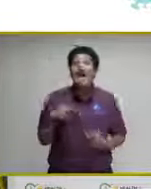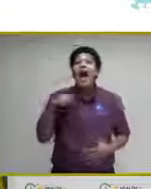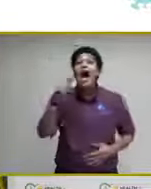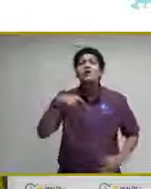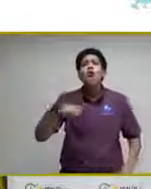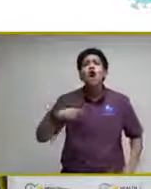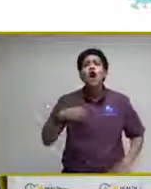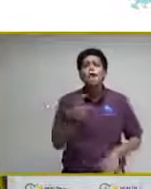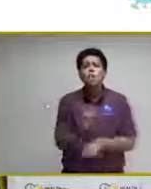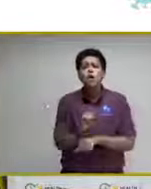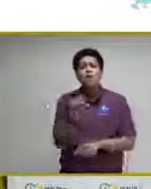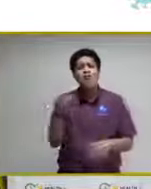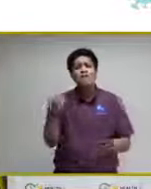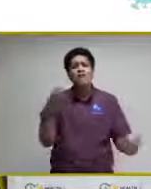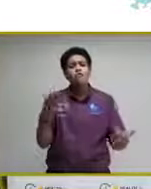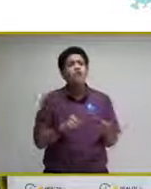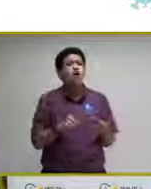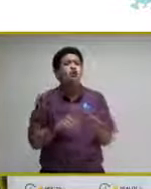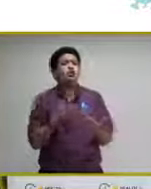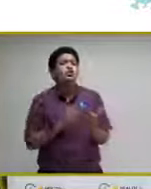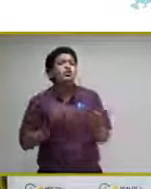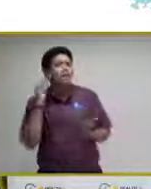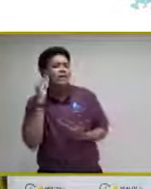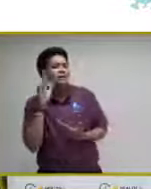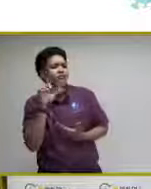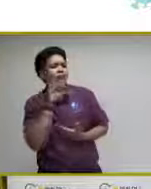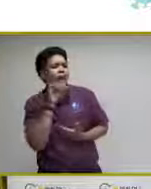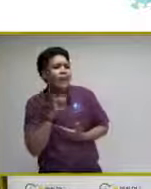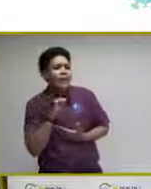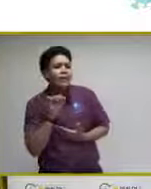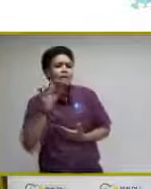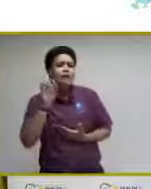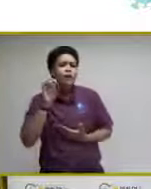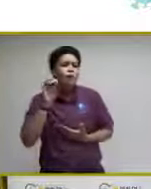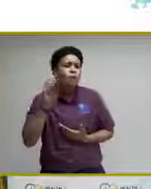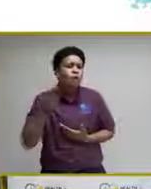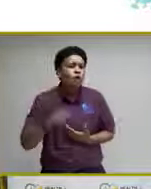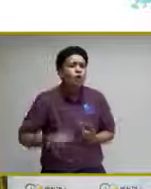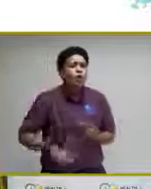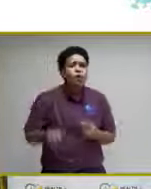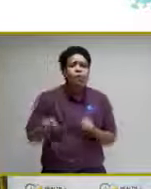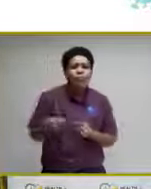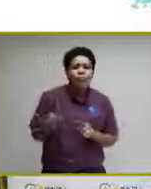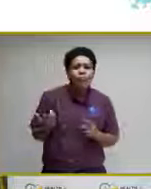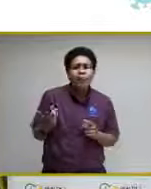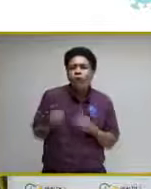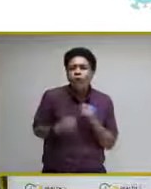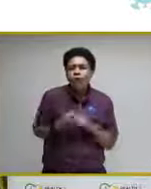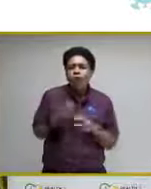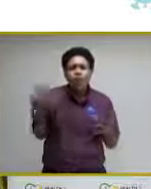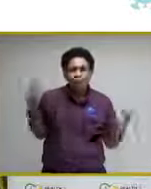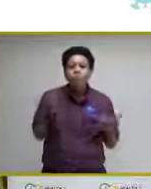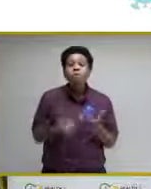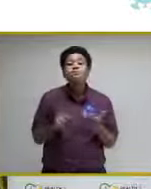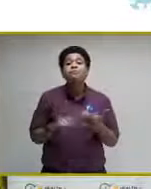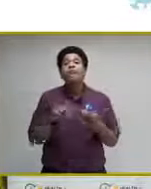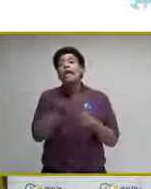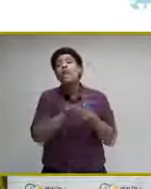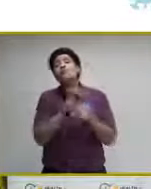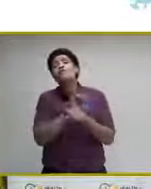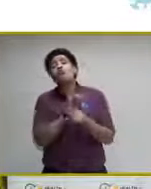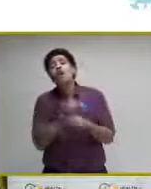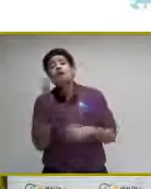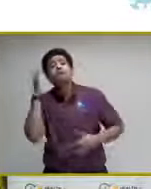appointment, you have to provide certain information: your age, date of birth, your area of work, comorbidity, your